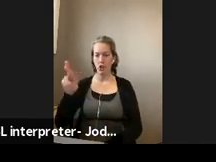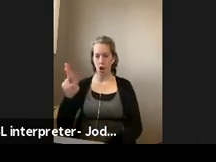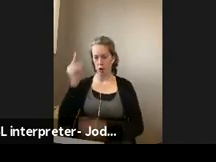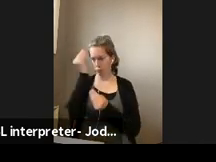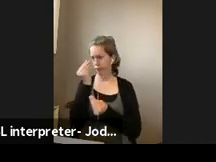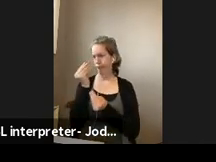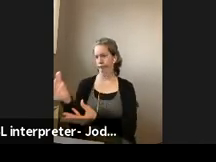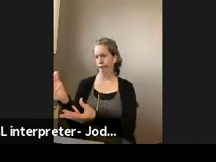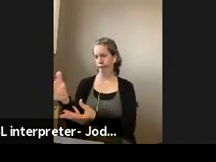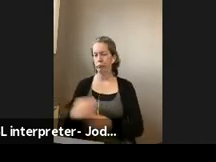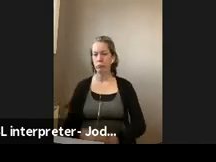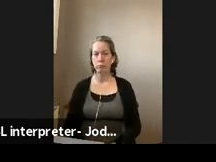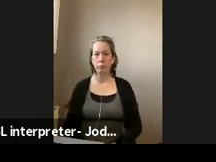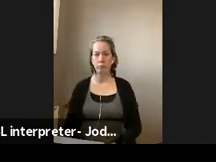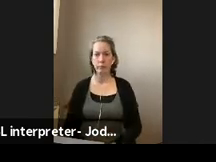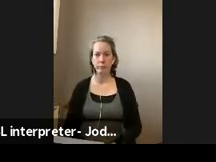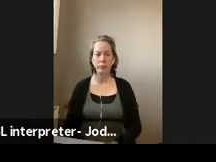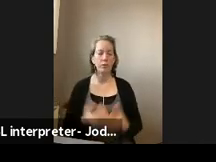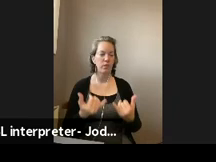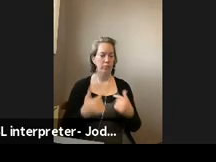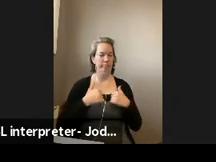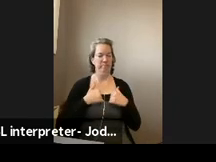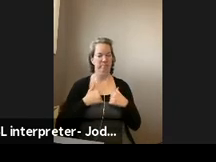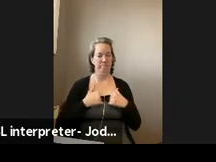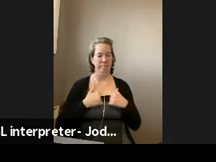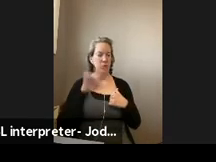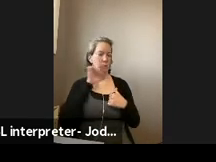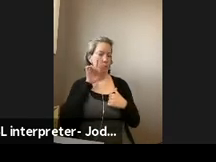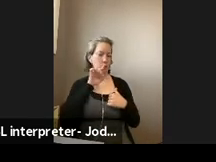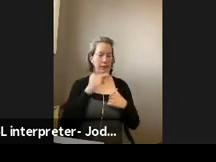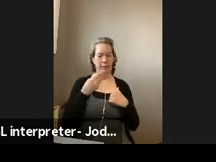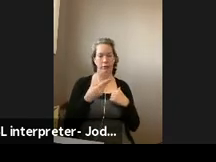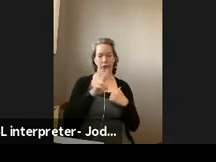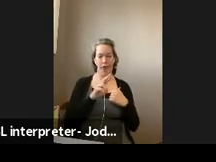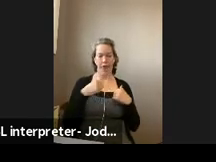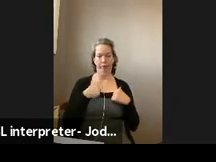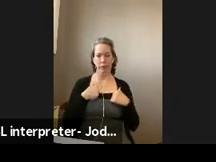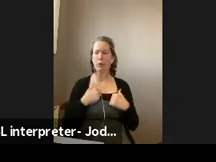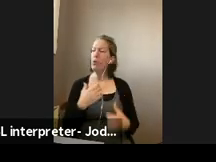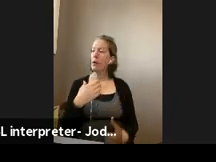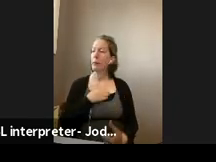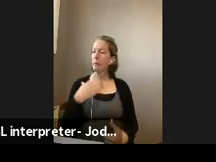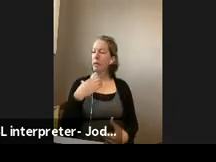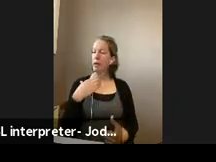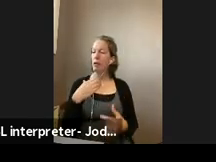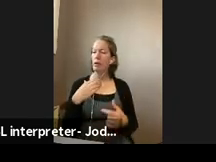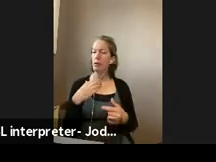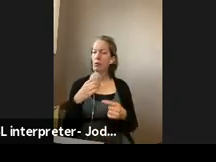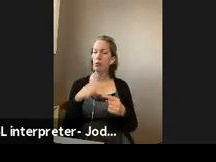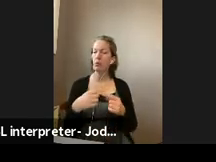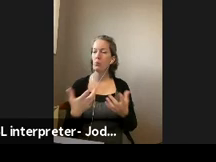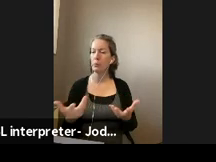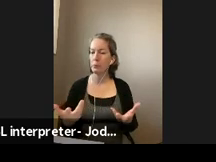case, I'll act as the human resources here. So what is this complaint about Jordan? That's not